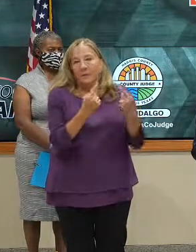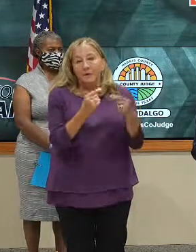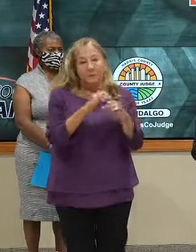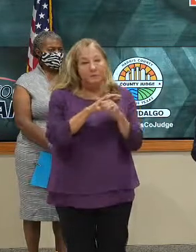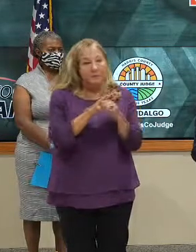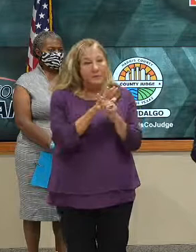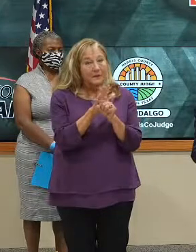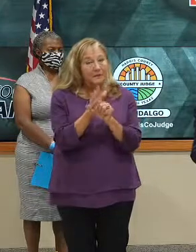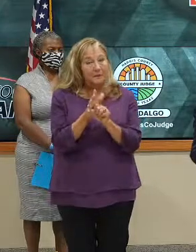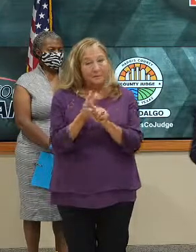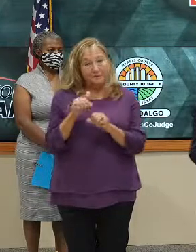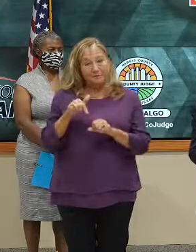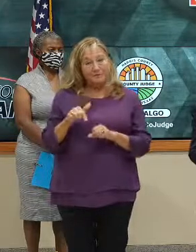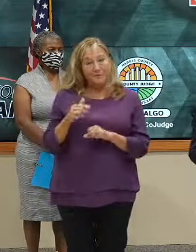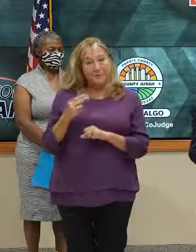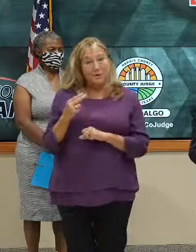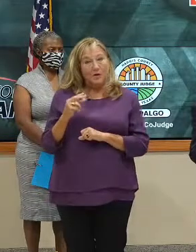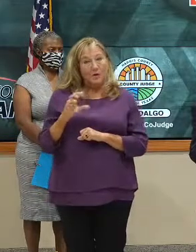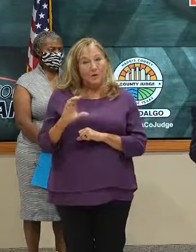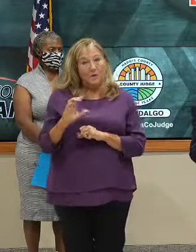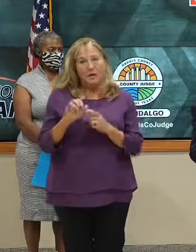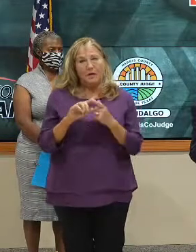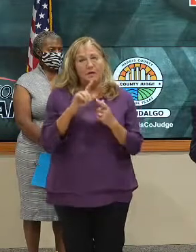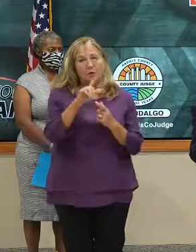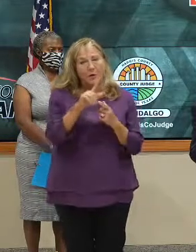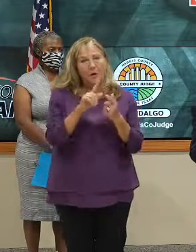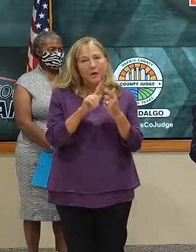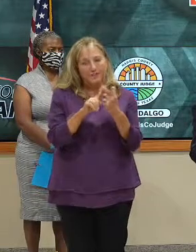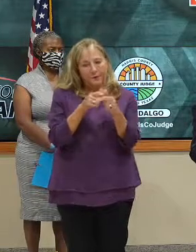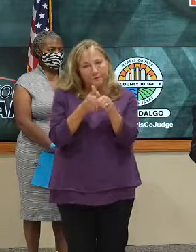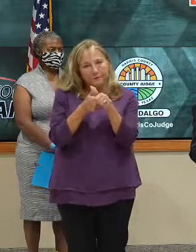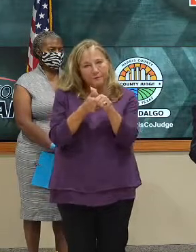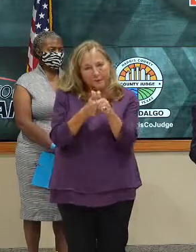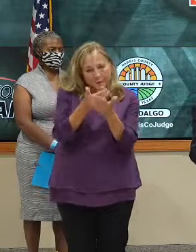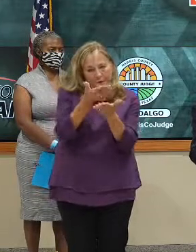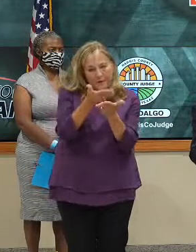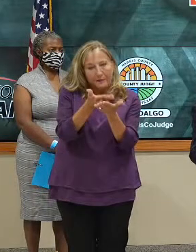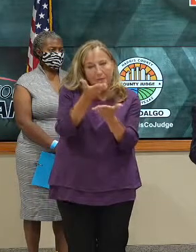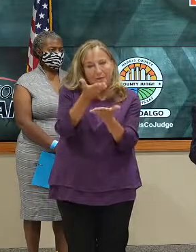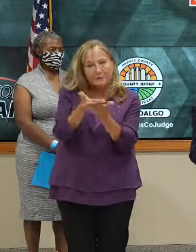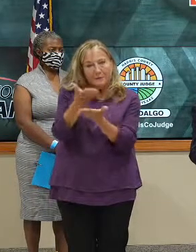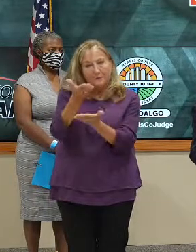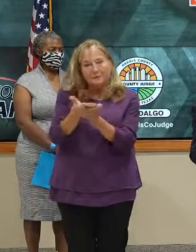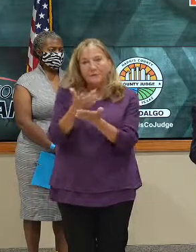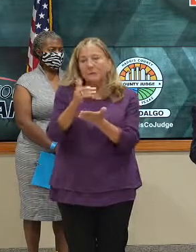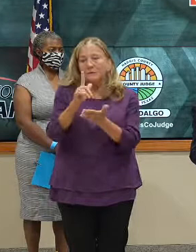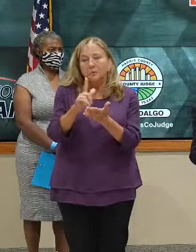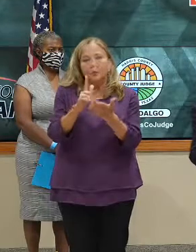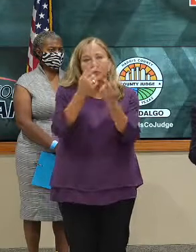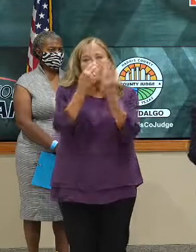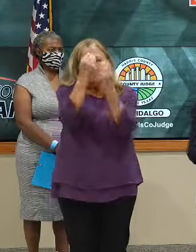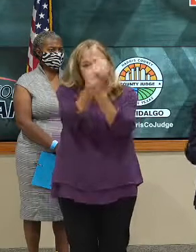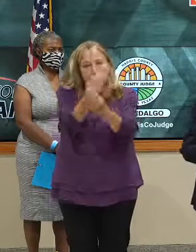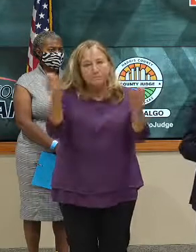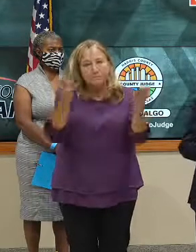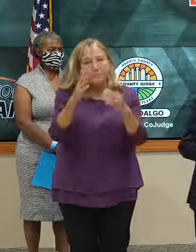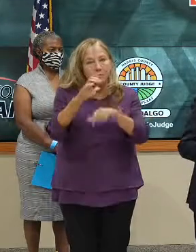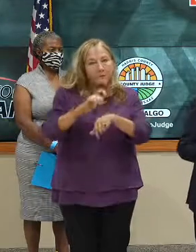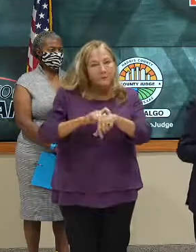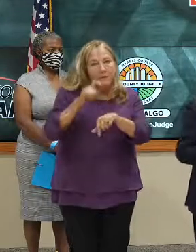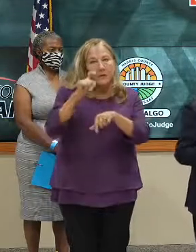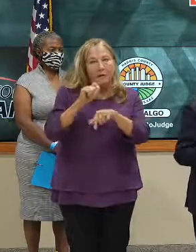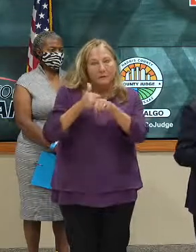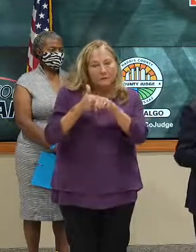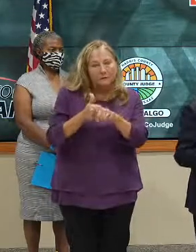County, you've been evidence-based, and you've been timely and accurate, and you've really guided the county,